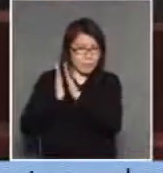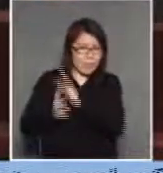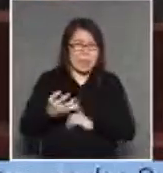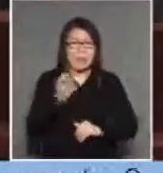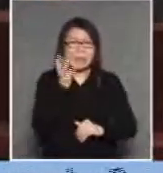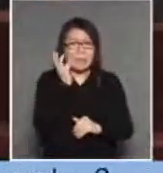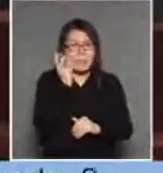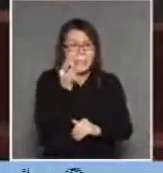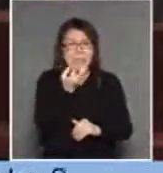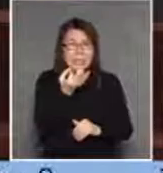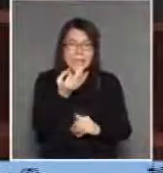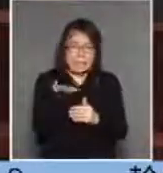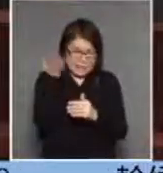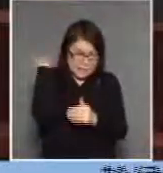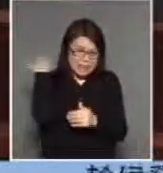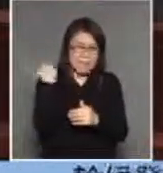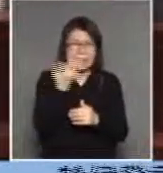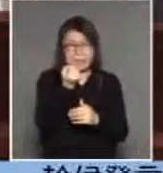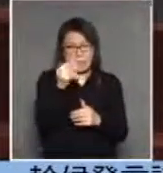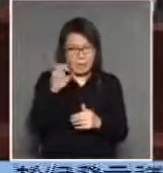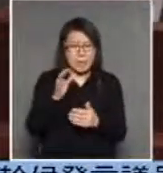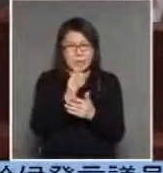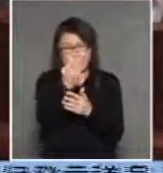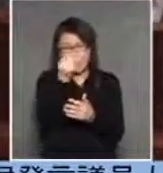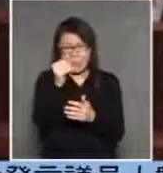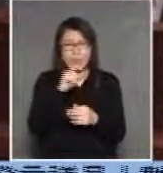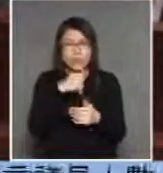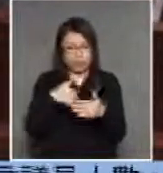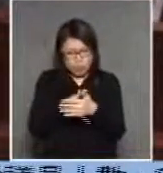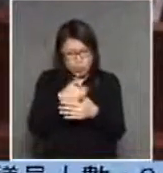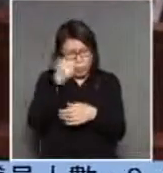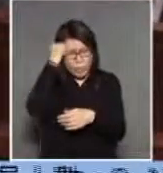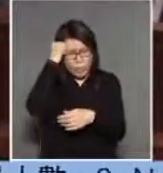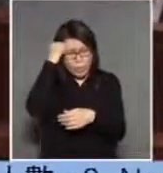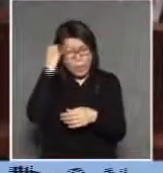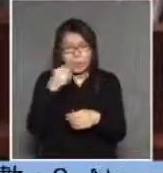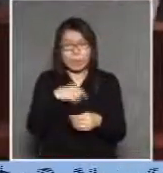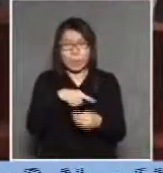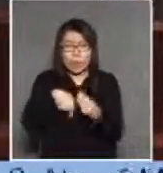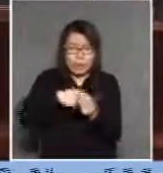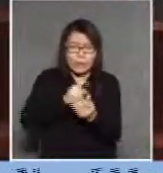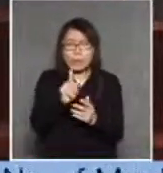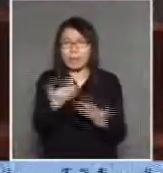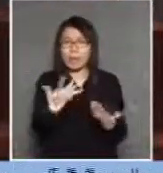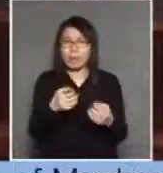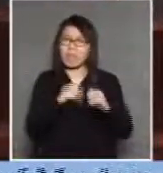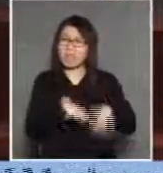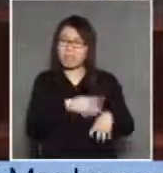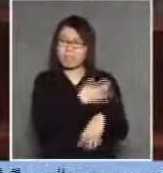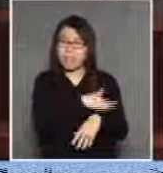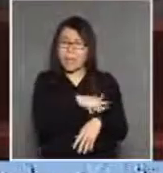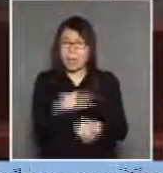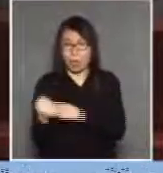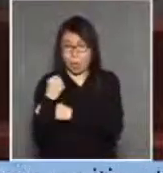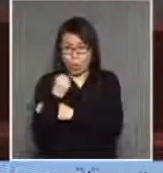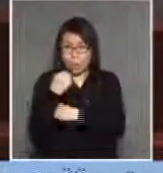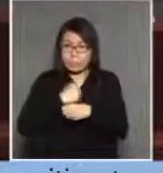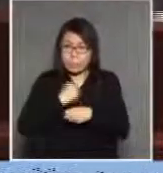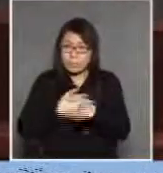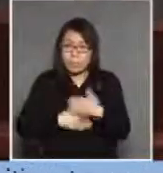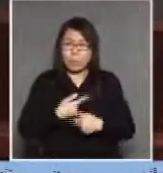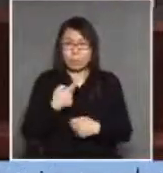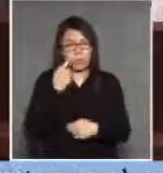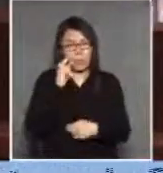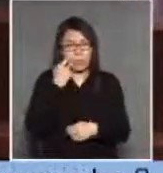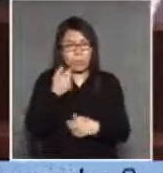I were to become younger by 30 years or 40 years, when I face a more difficult situation, will